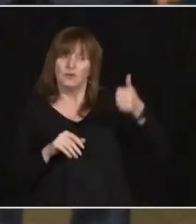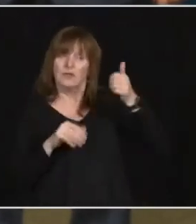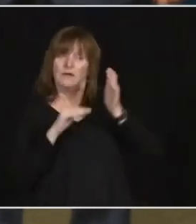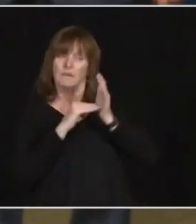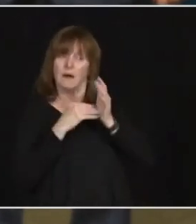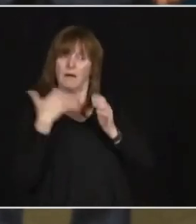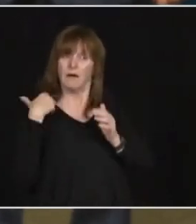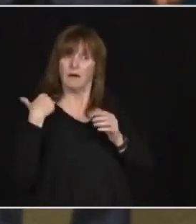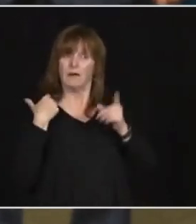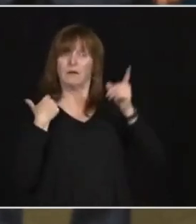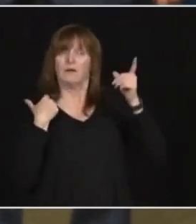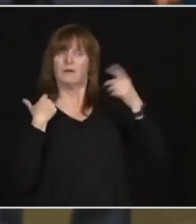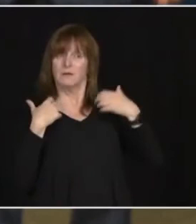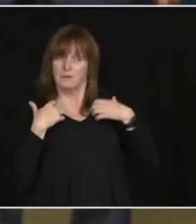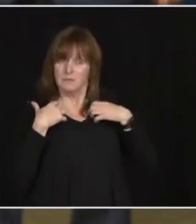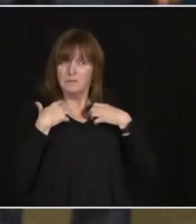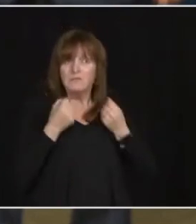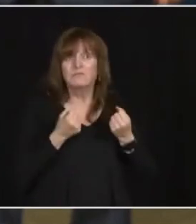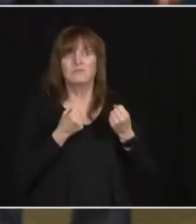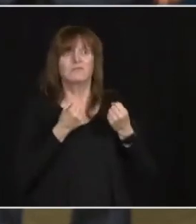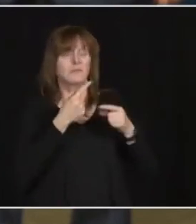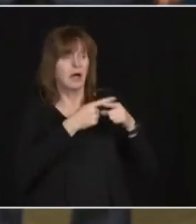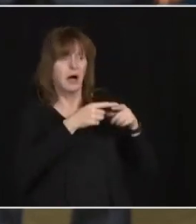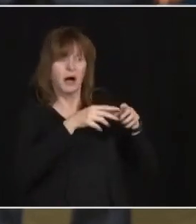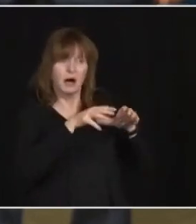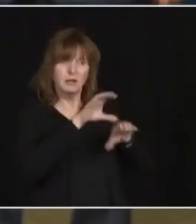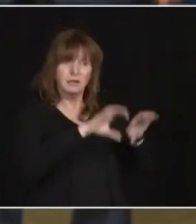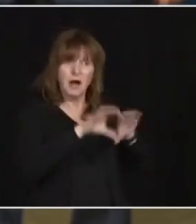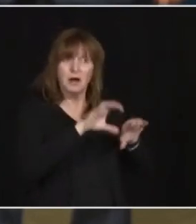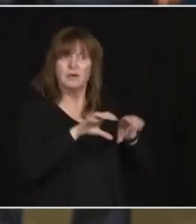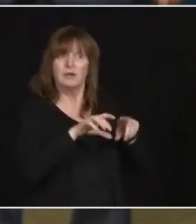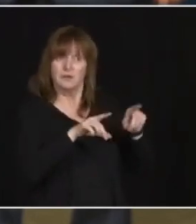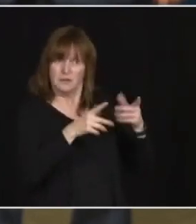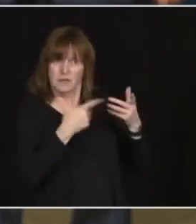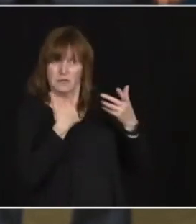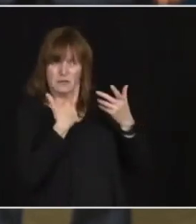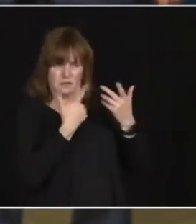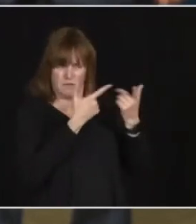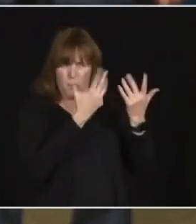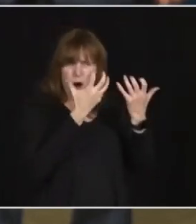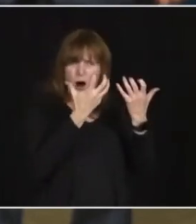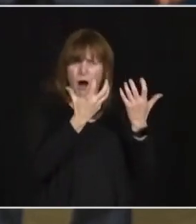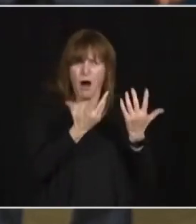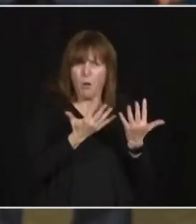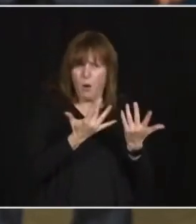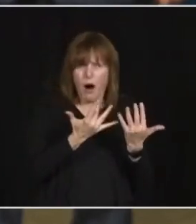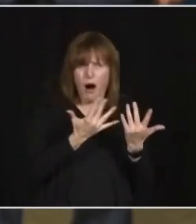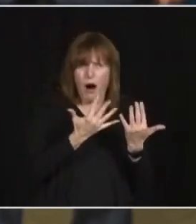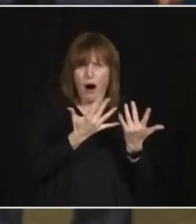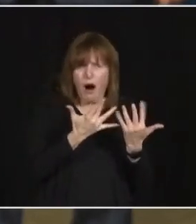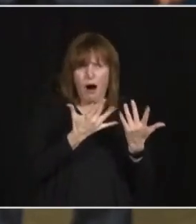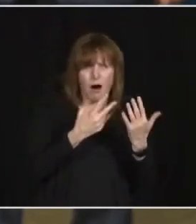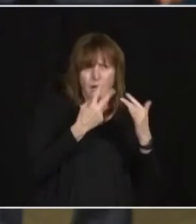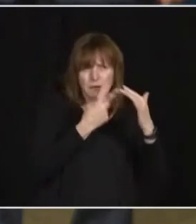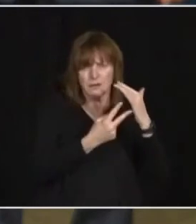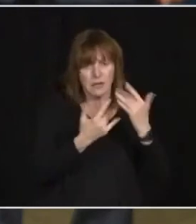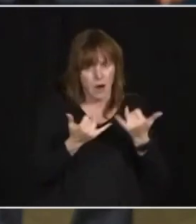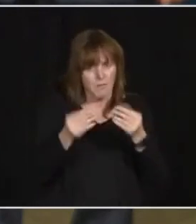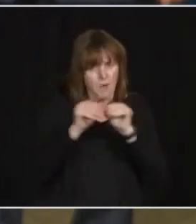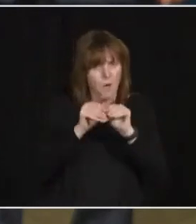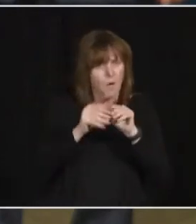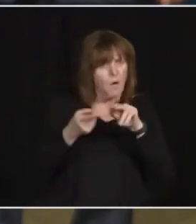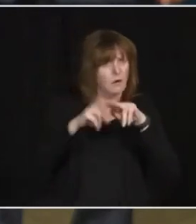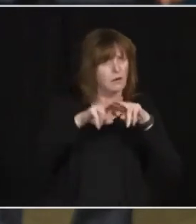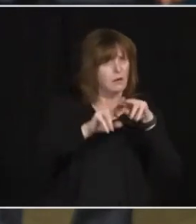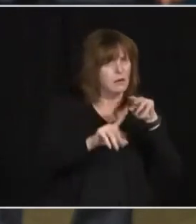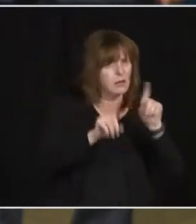do the modeling, are waiting to see where this is going to settle out when you take into account the increased level of testing with the increase in the number